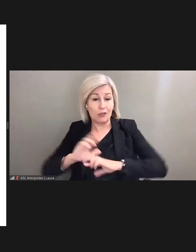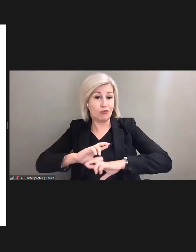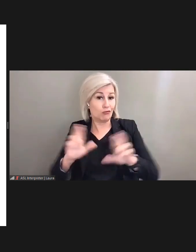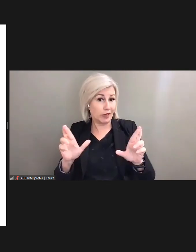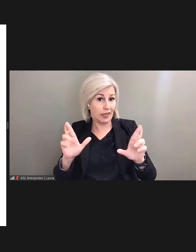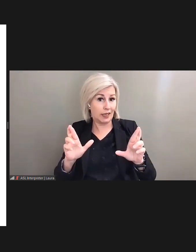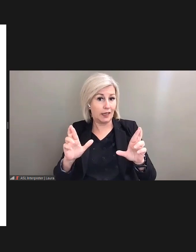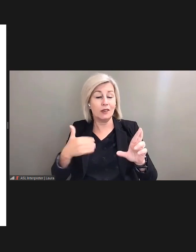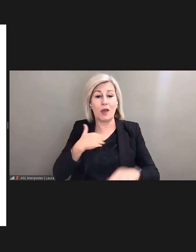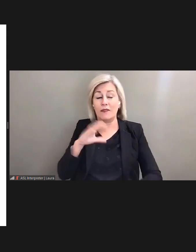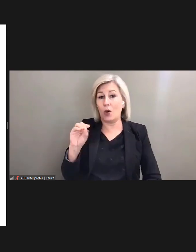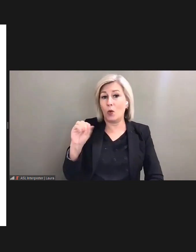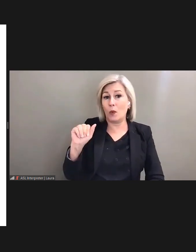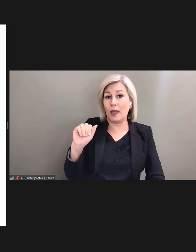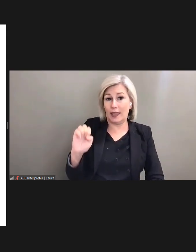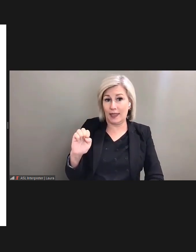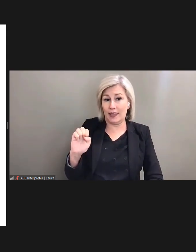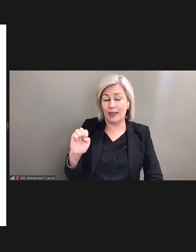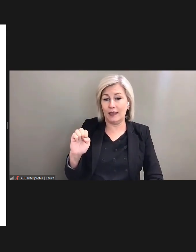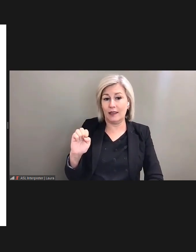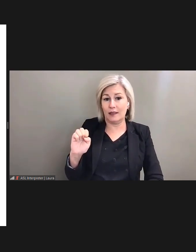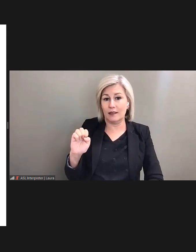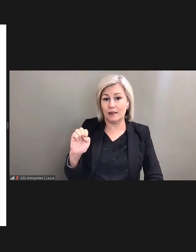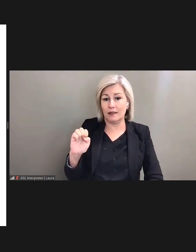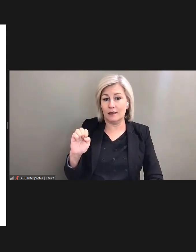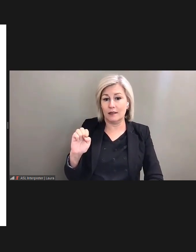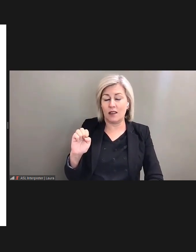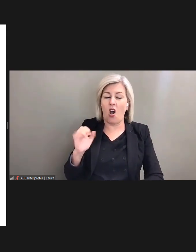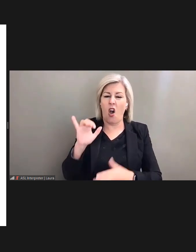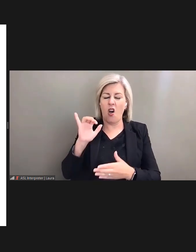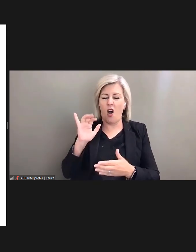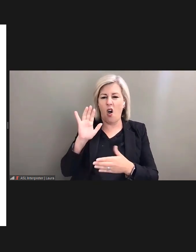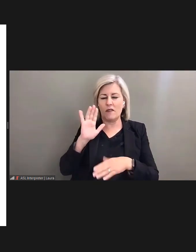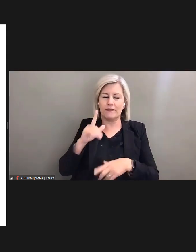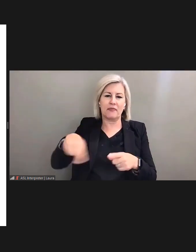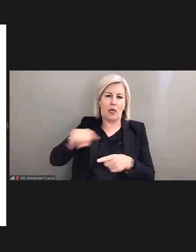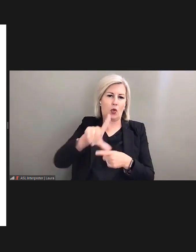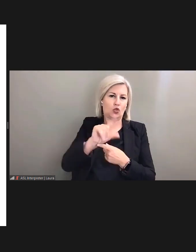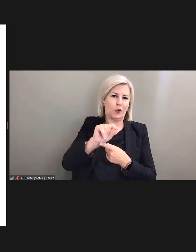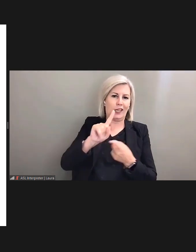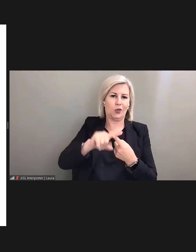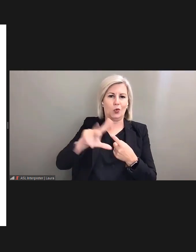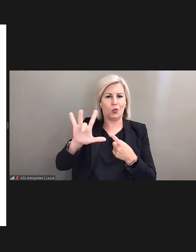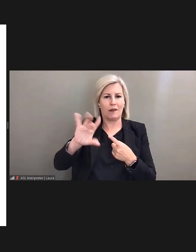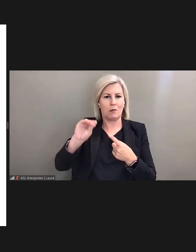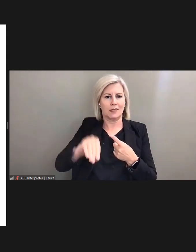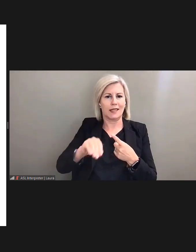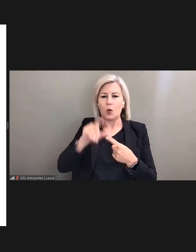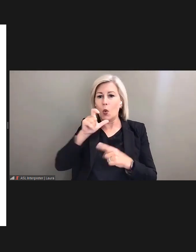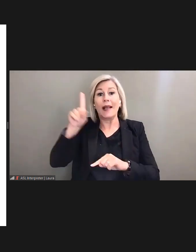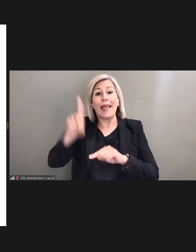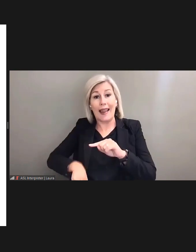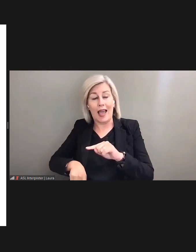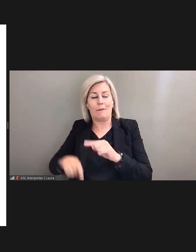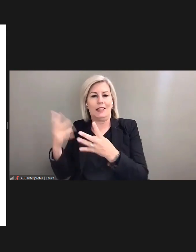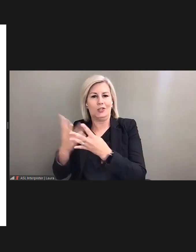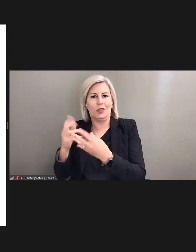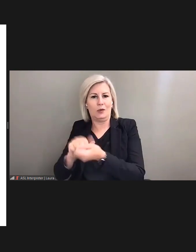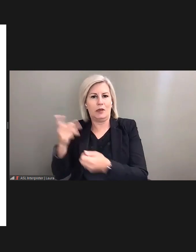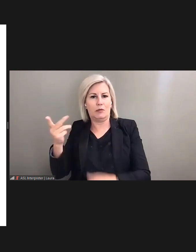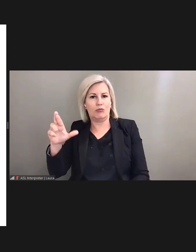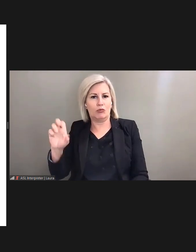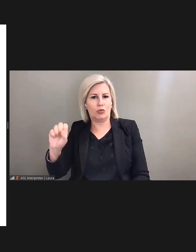do OAEs on that 20 or 25% who can't be screened with pure tones.